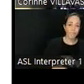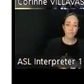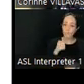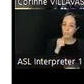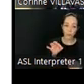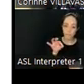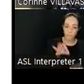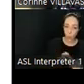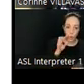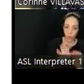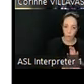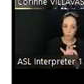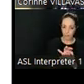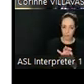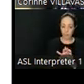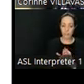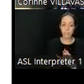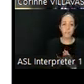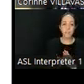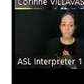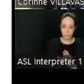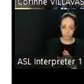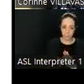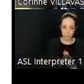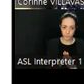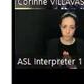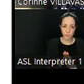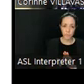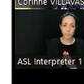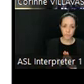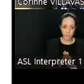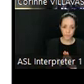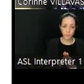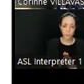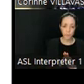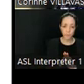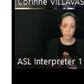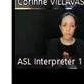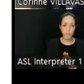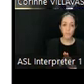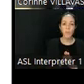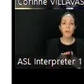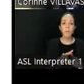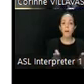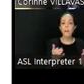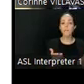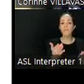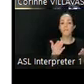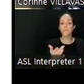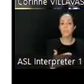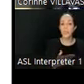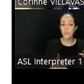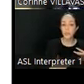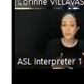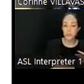appointment of nominees, can forward any suggestions or concerns to the City Council. The reference point was San Diego City, in which the whole